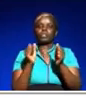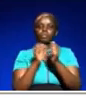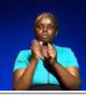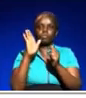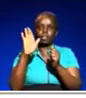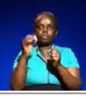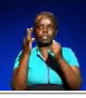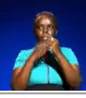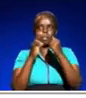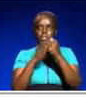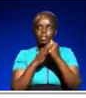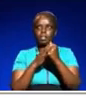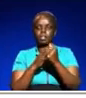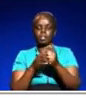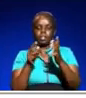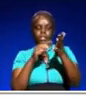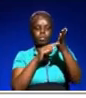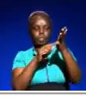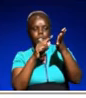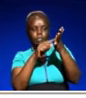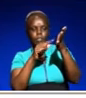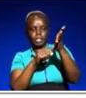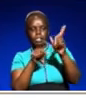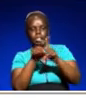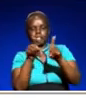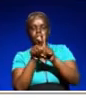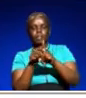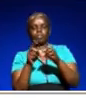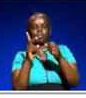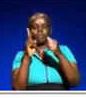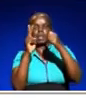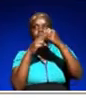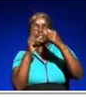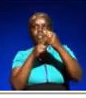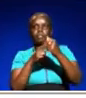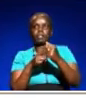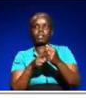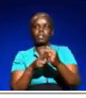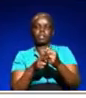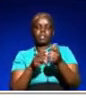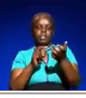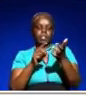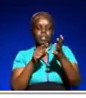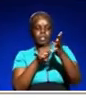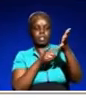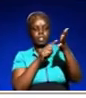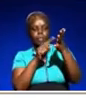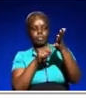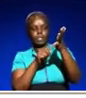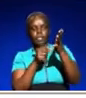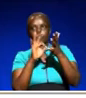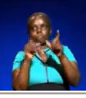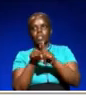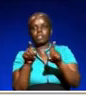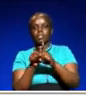that 58 we divide by 7. And when we work out, the mean of that data set